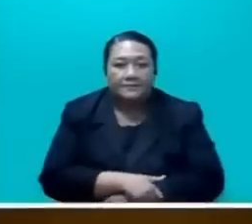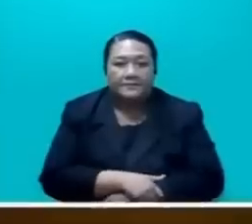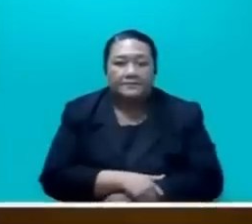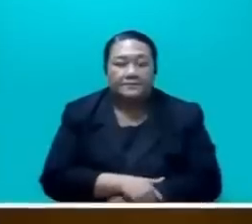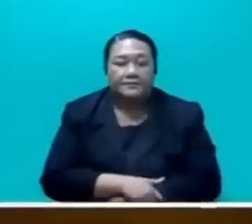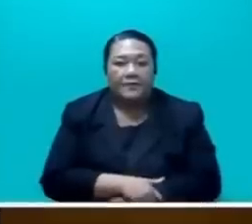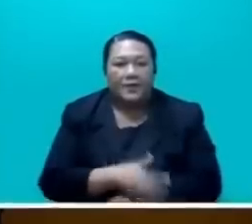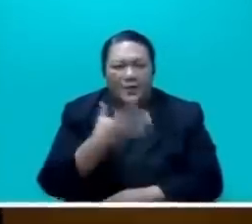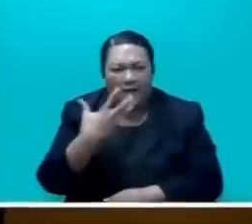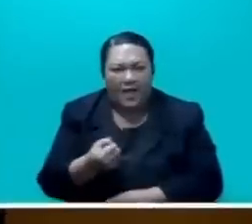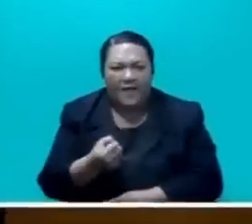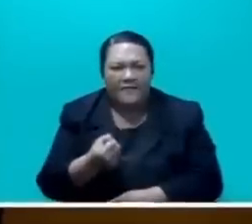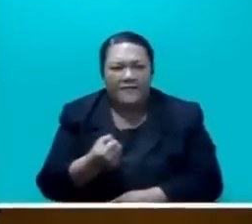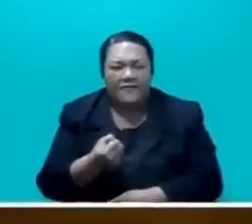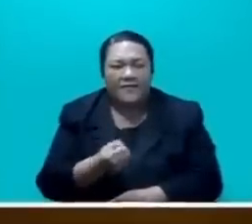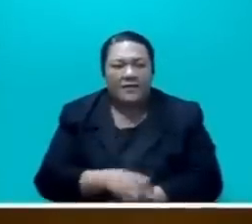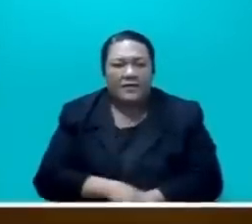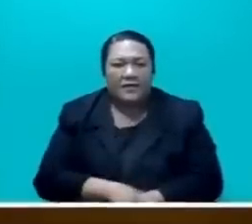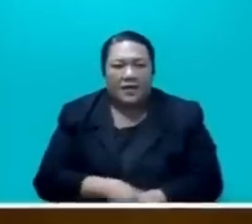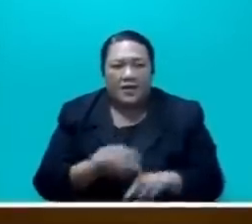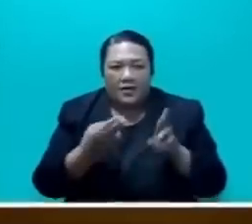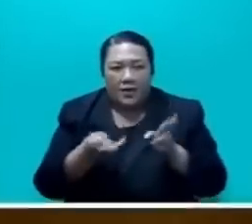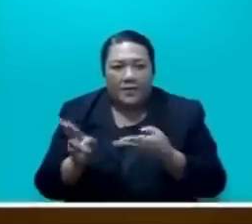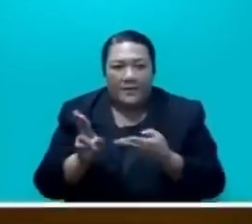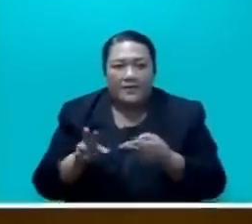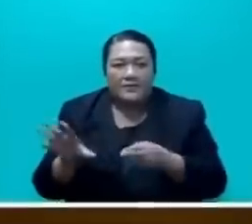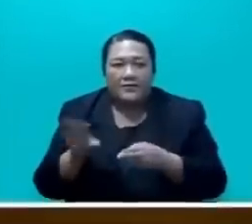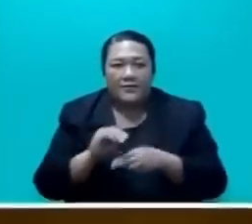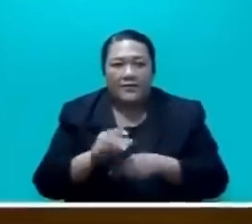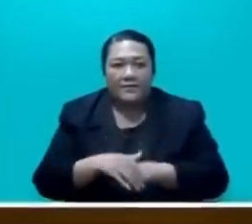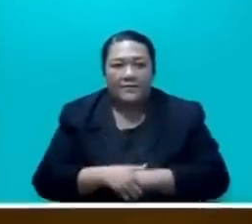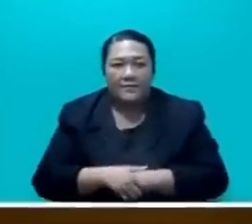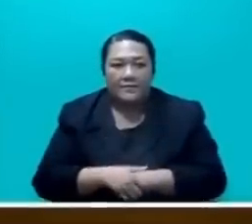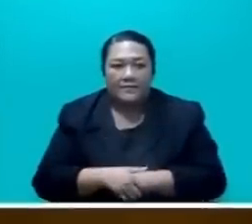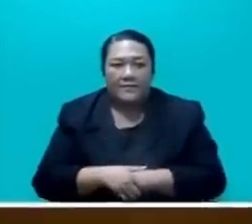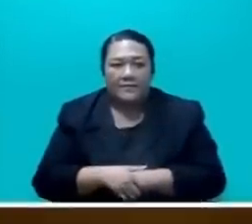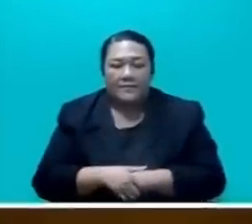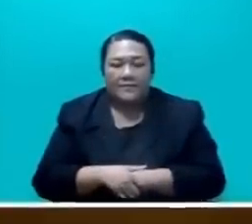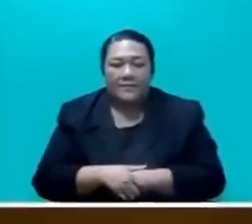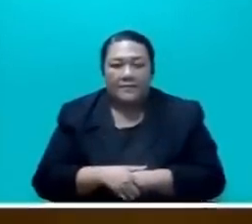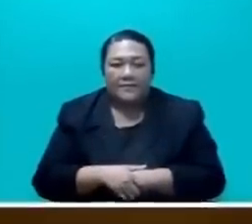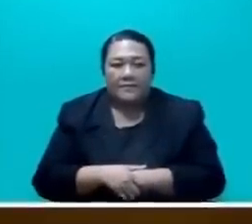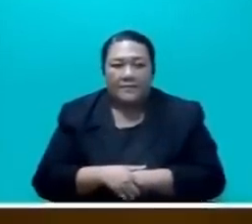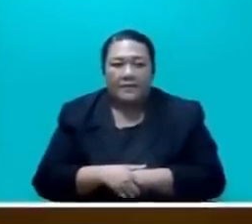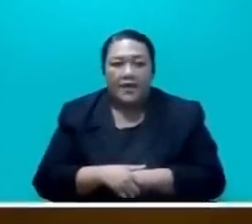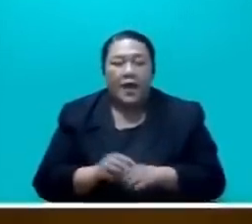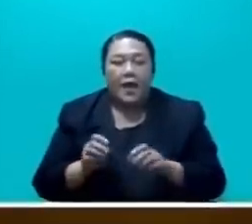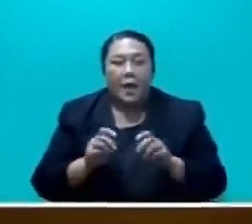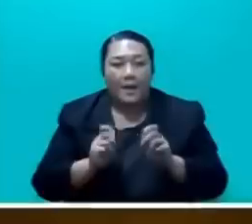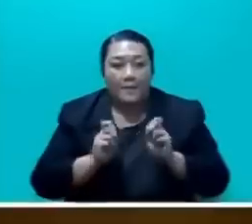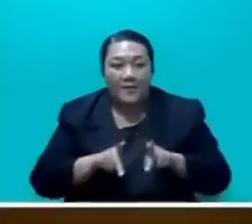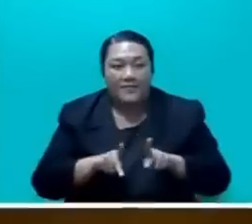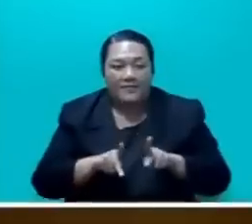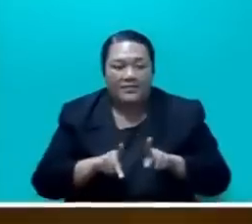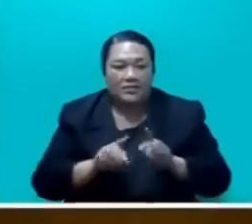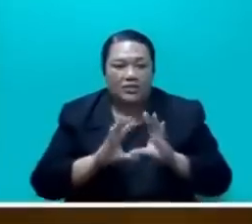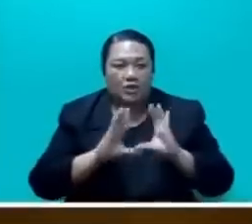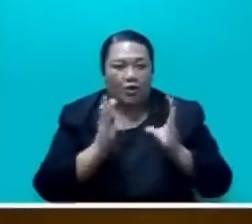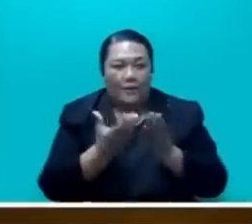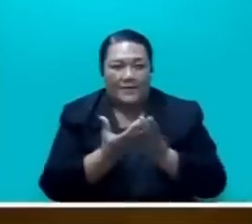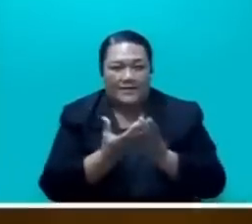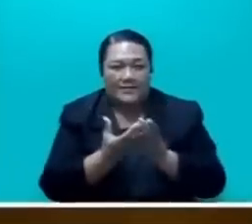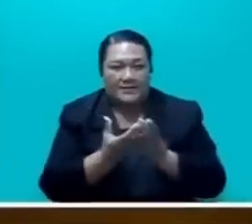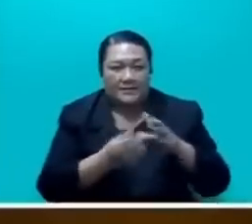And we have the recommendations from the Privileges Committee. Speaker,